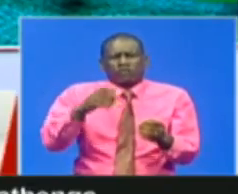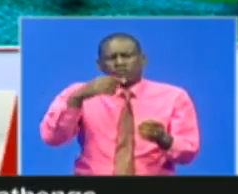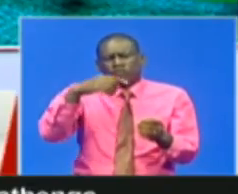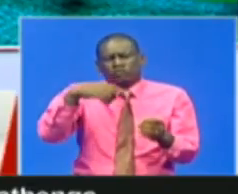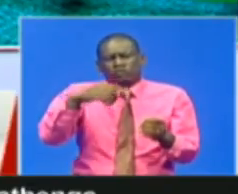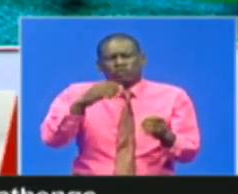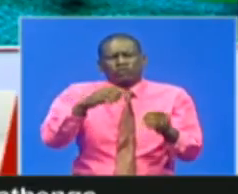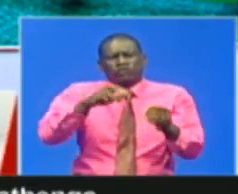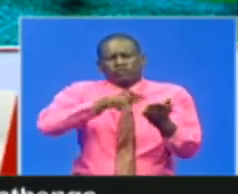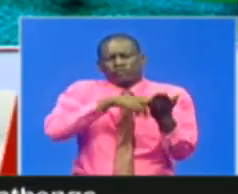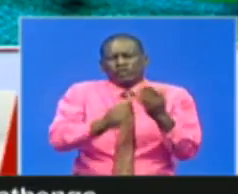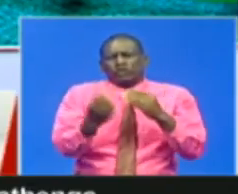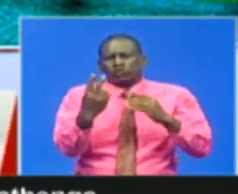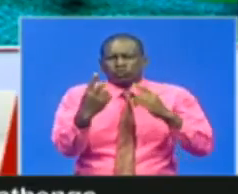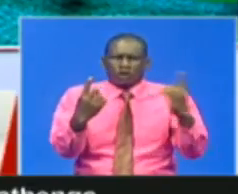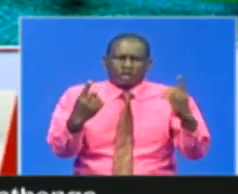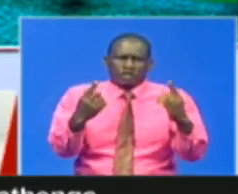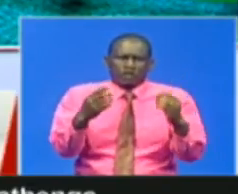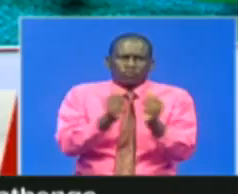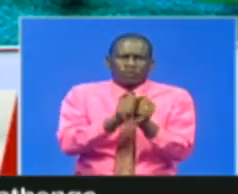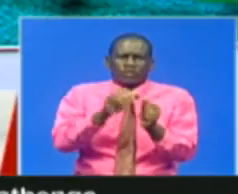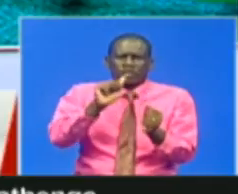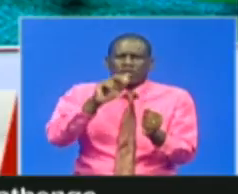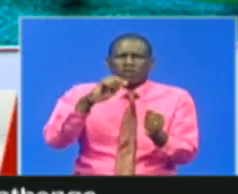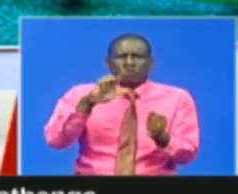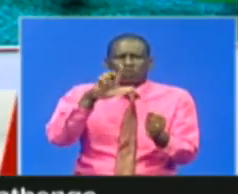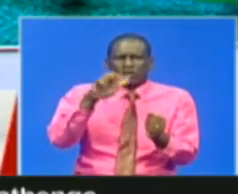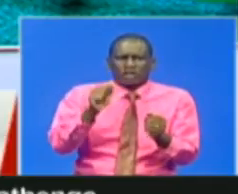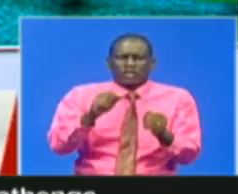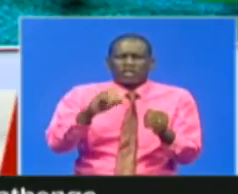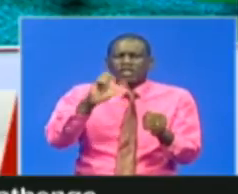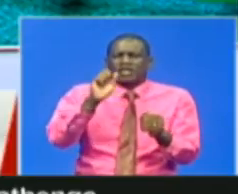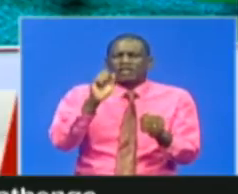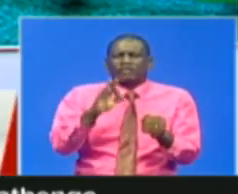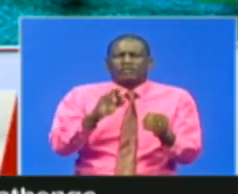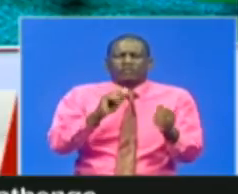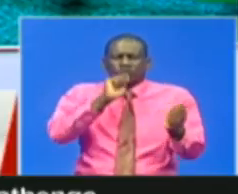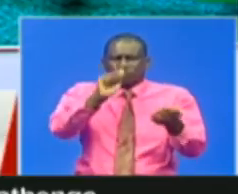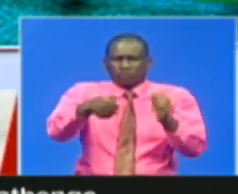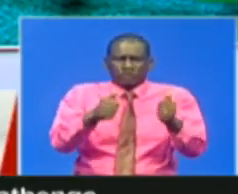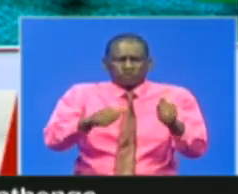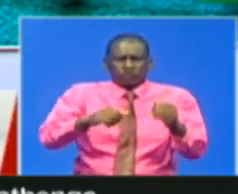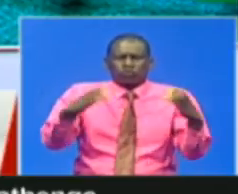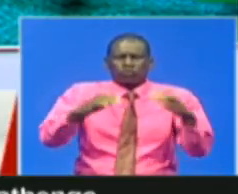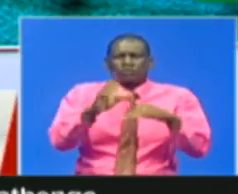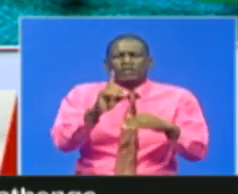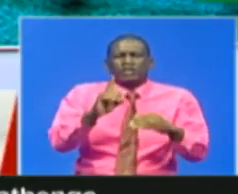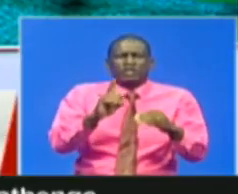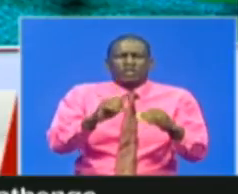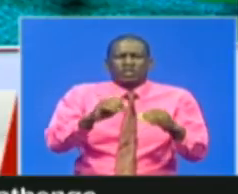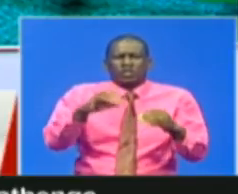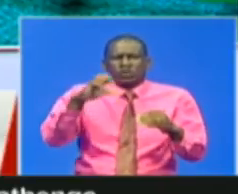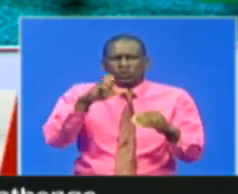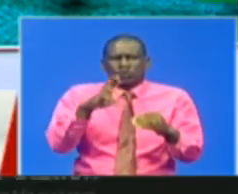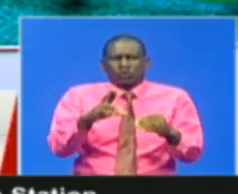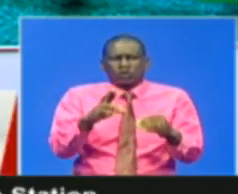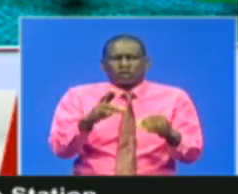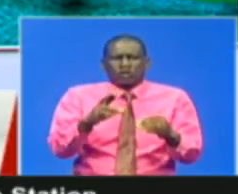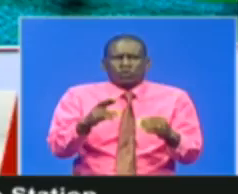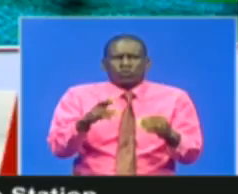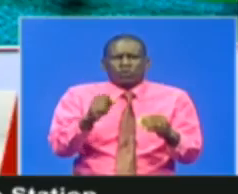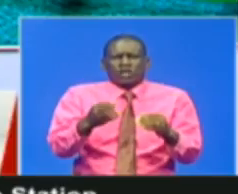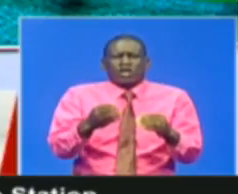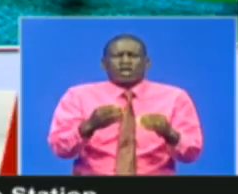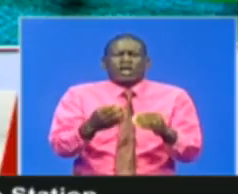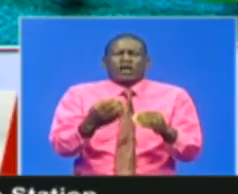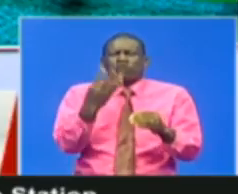to Angolan giants Petro Atletico in Luanda in a CAF Confederation Cup Group D match. Kogalo were without four first-team